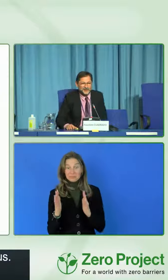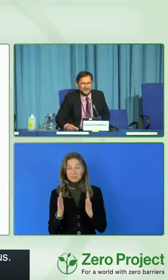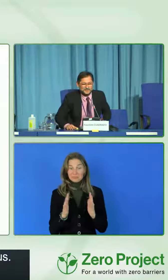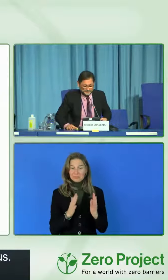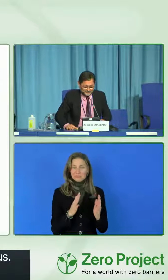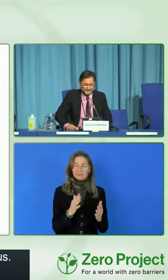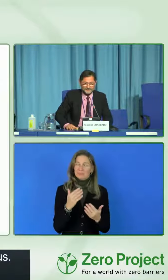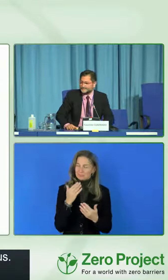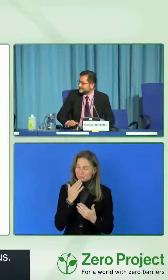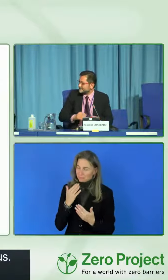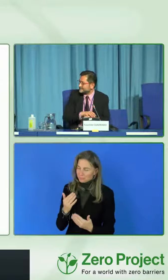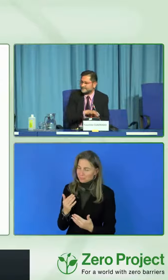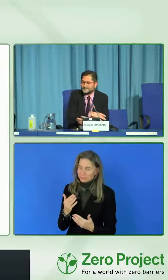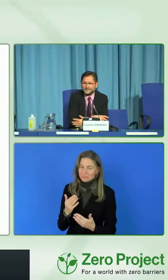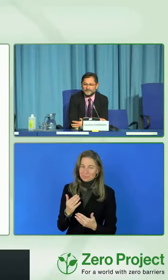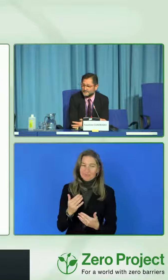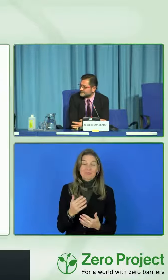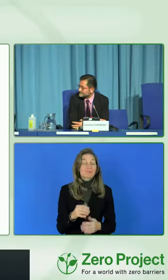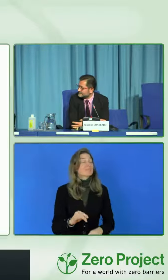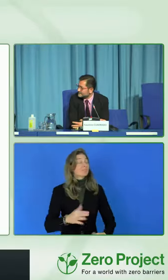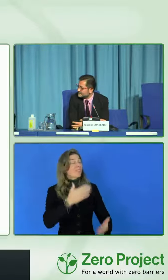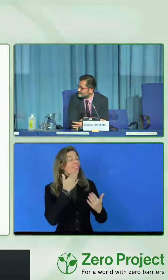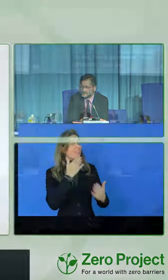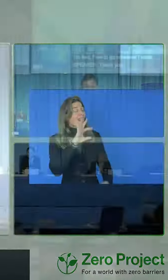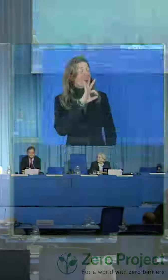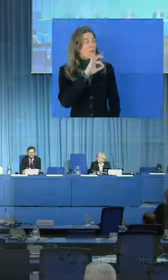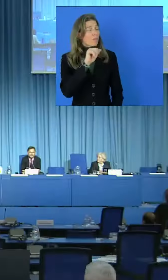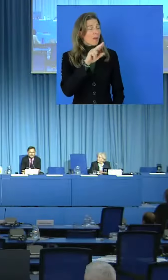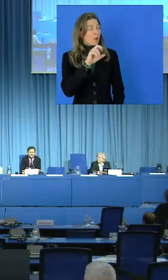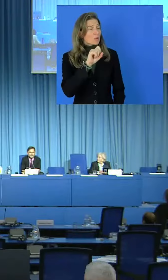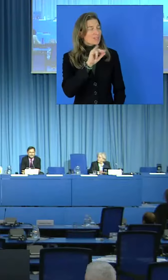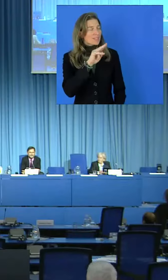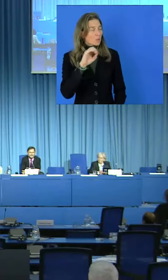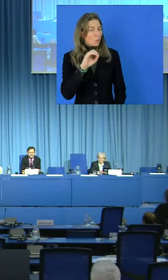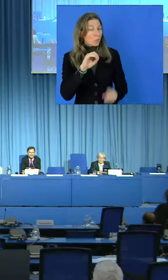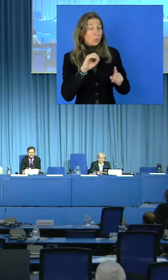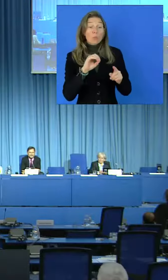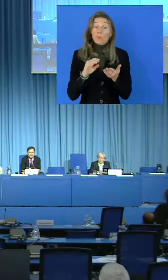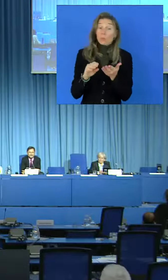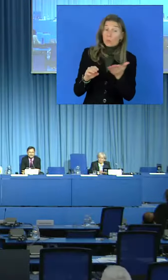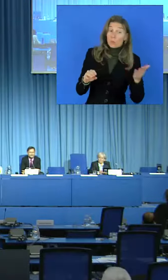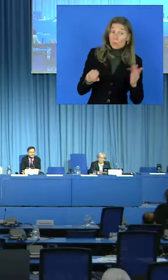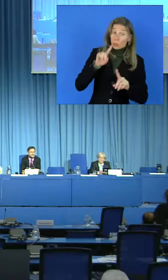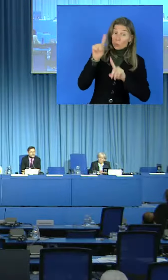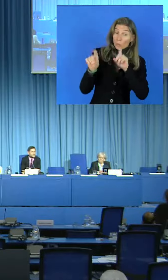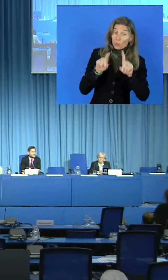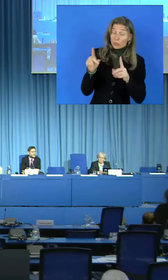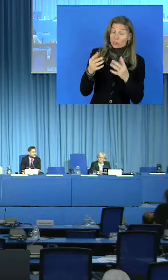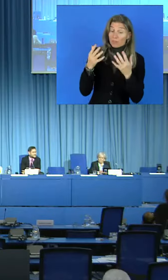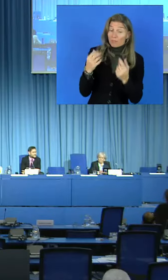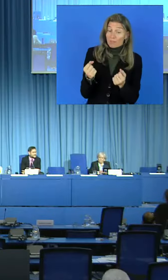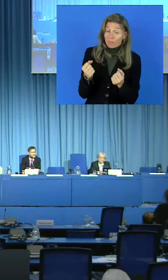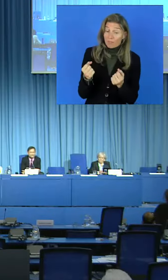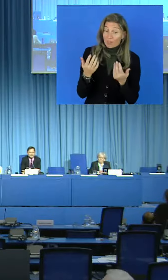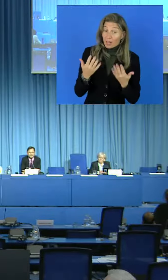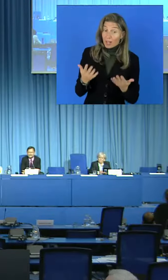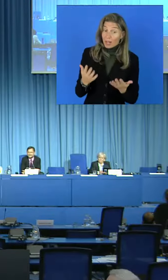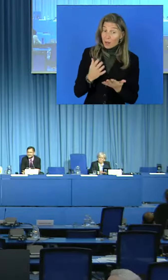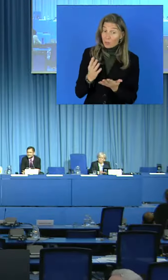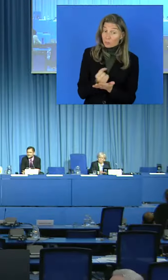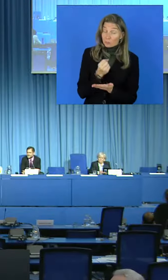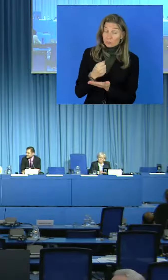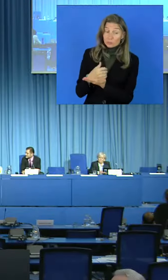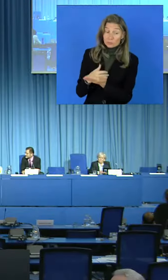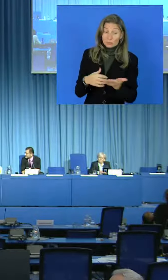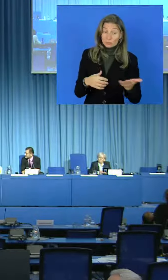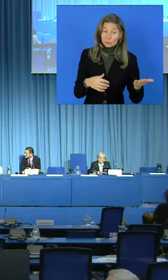Thank you, Faustino. Yeah, are there any questions in the room while you're coming forward? Then